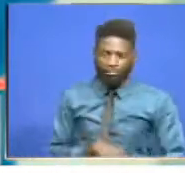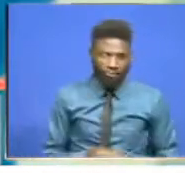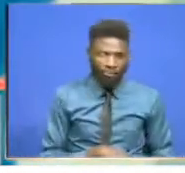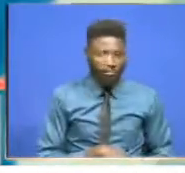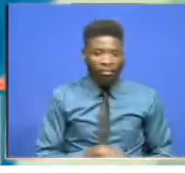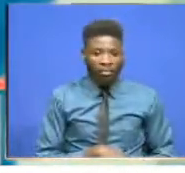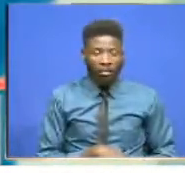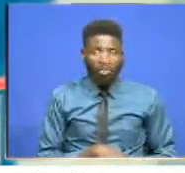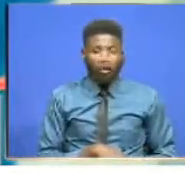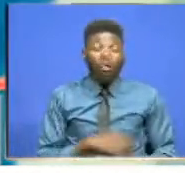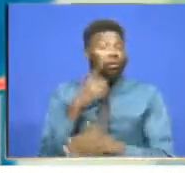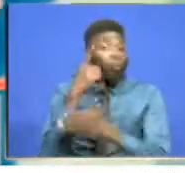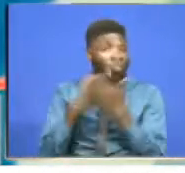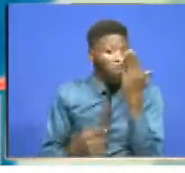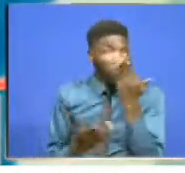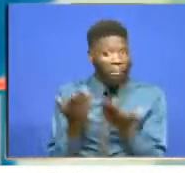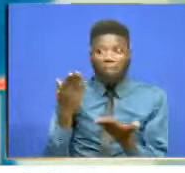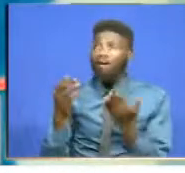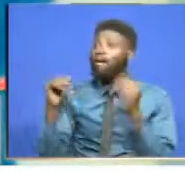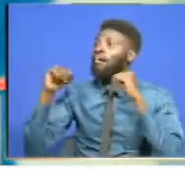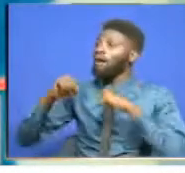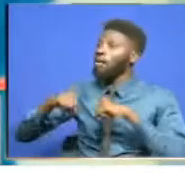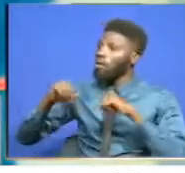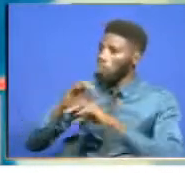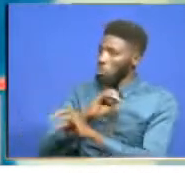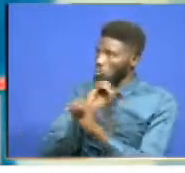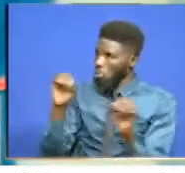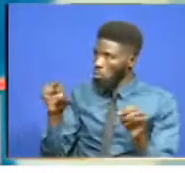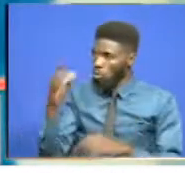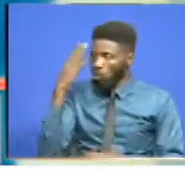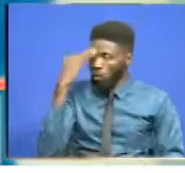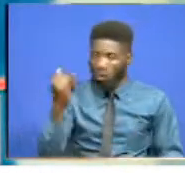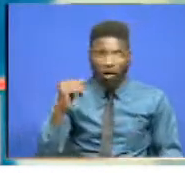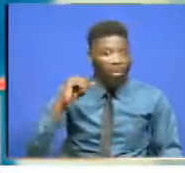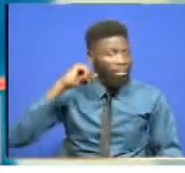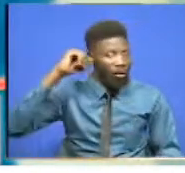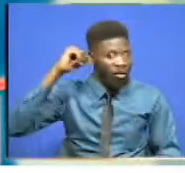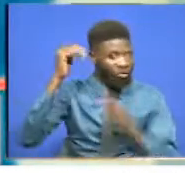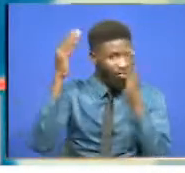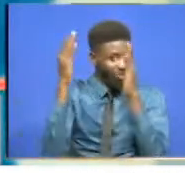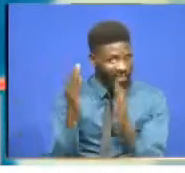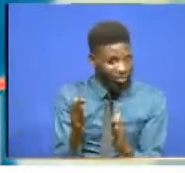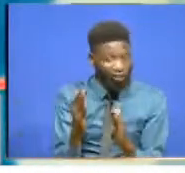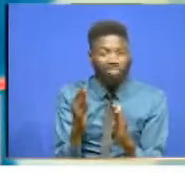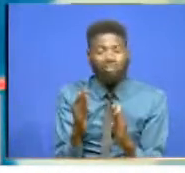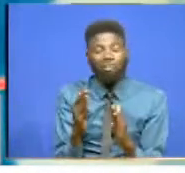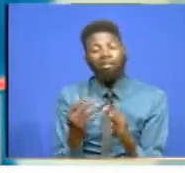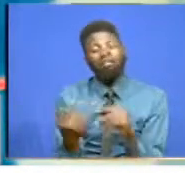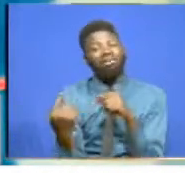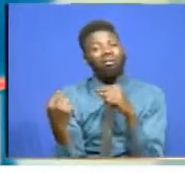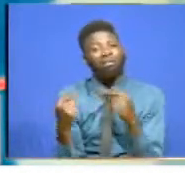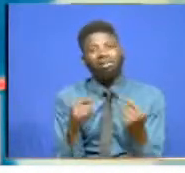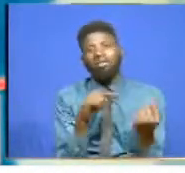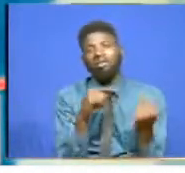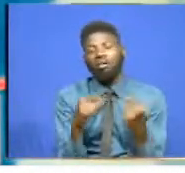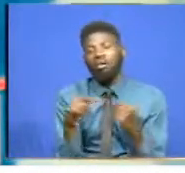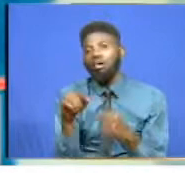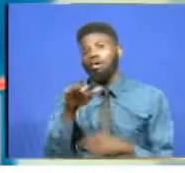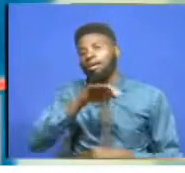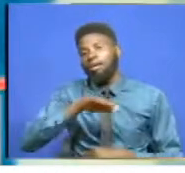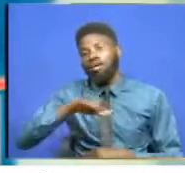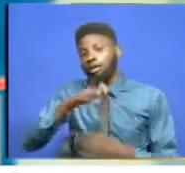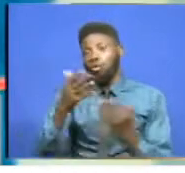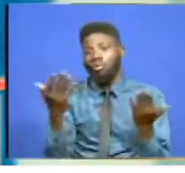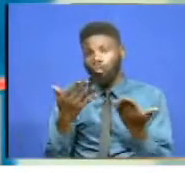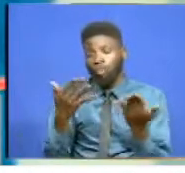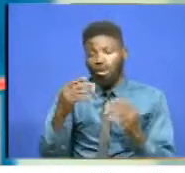not agreed, and that is why politicians will have, is about the restructuring of